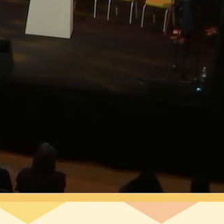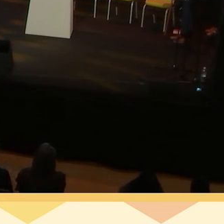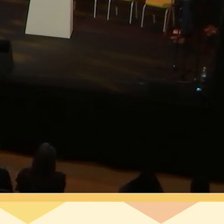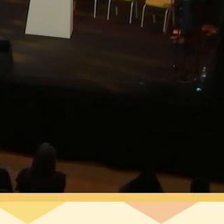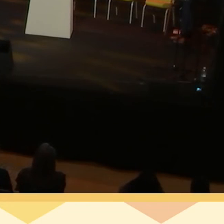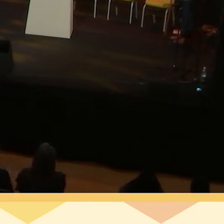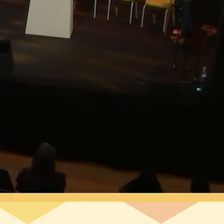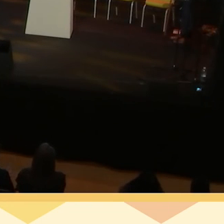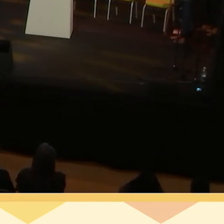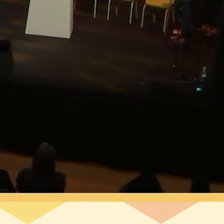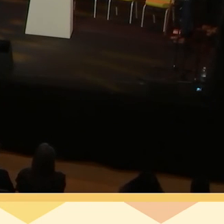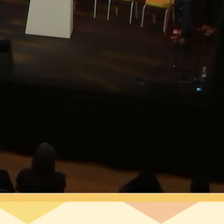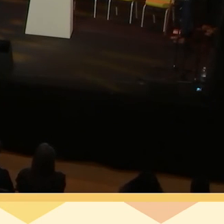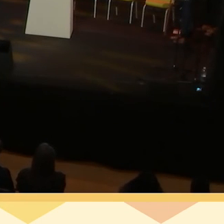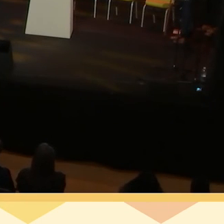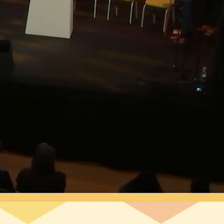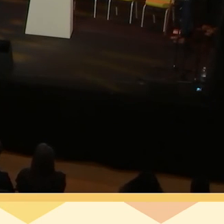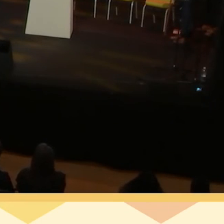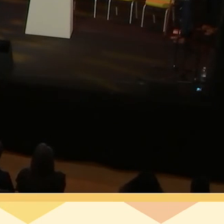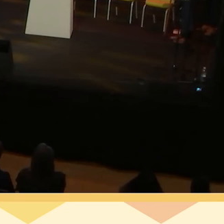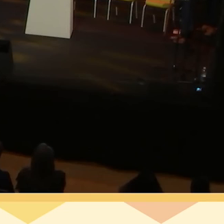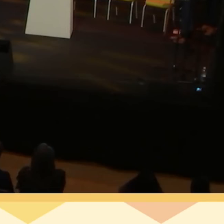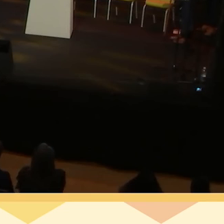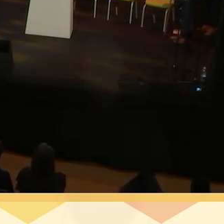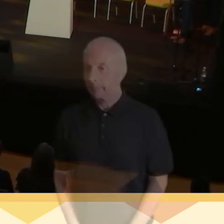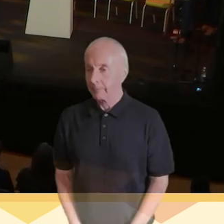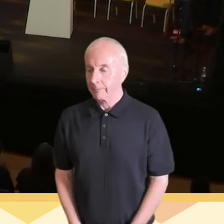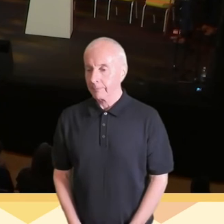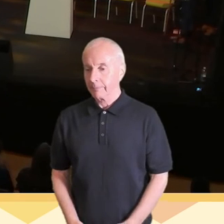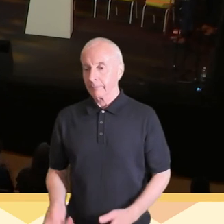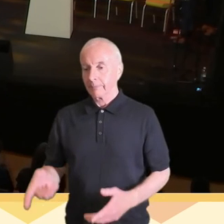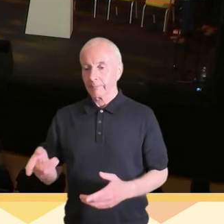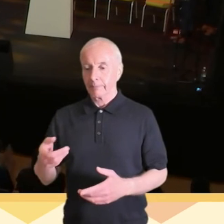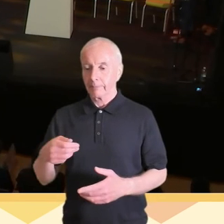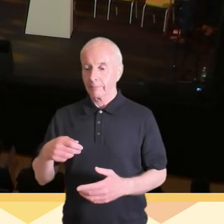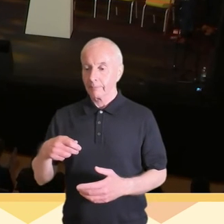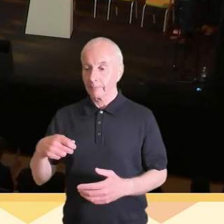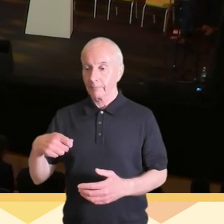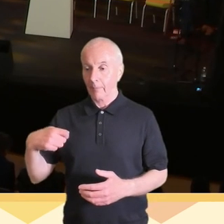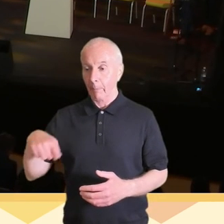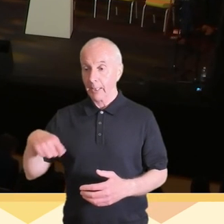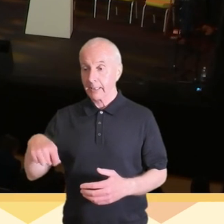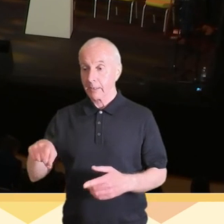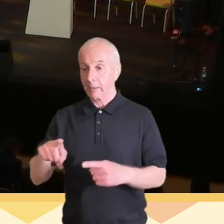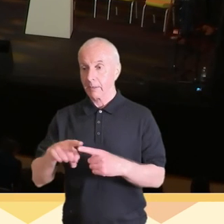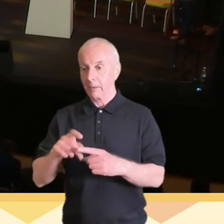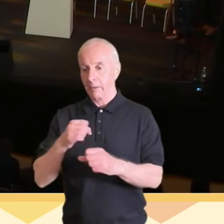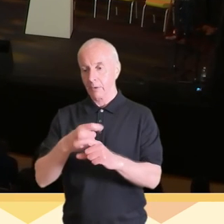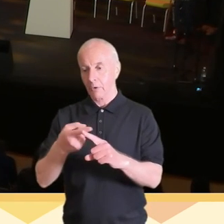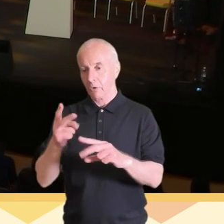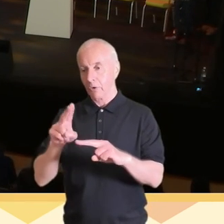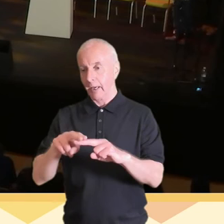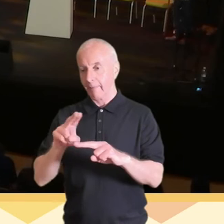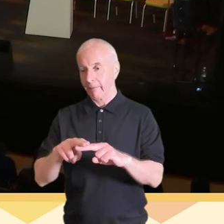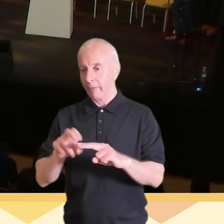So now we come to that moment when it's time to honour President Geoff for all the ways that he's offered leadership to us over the past year